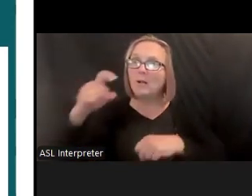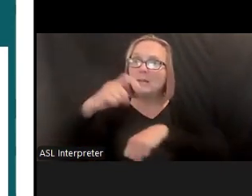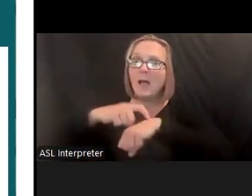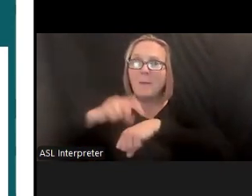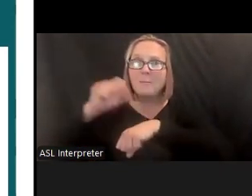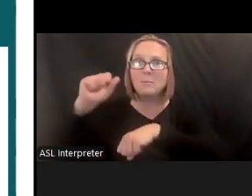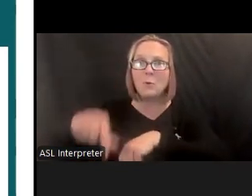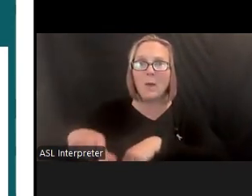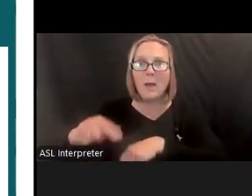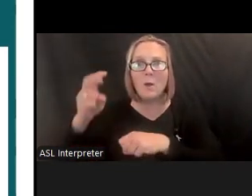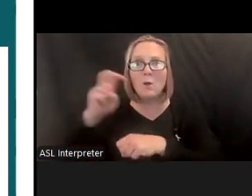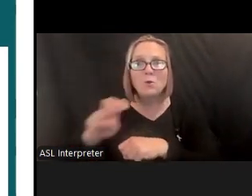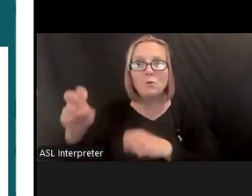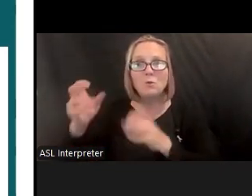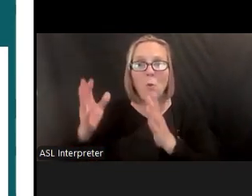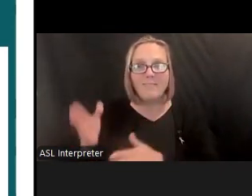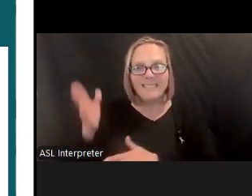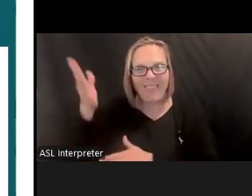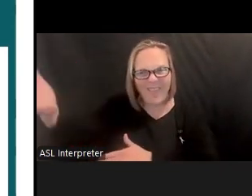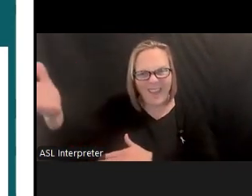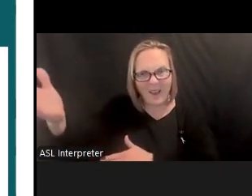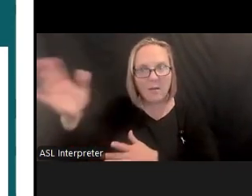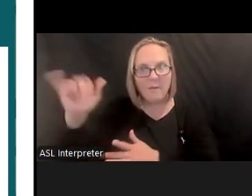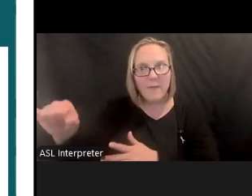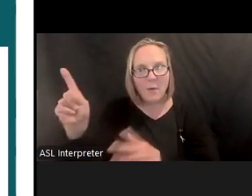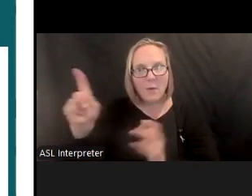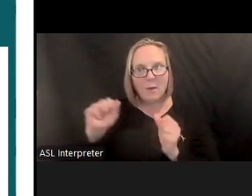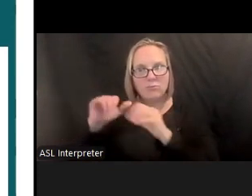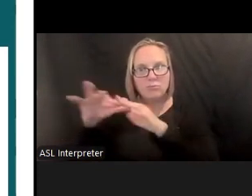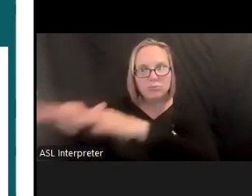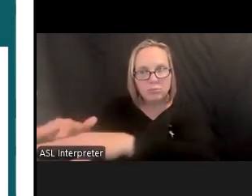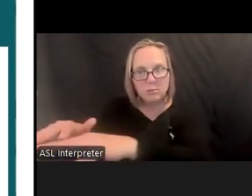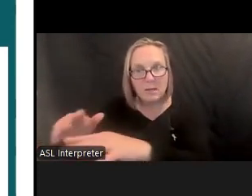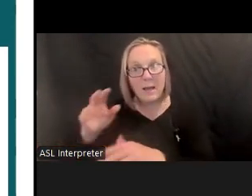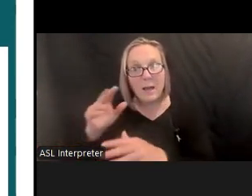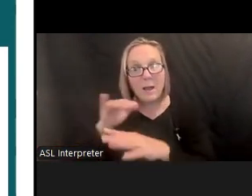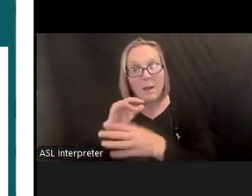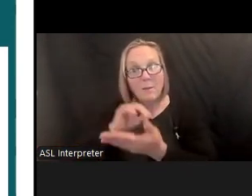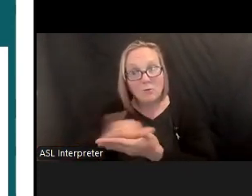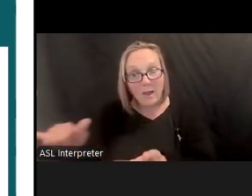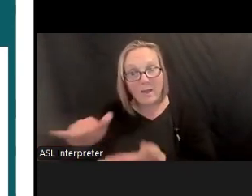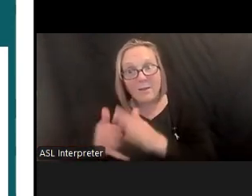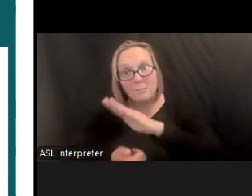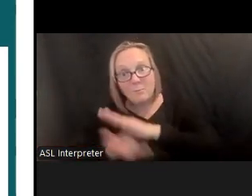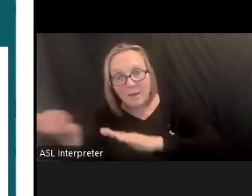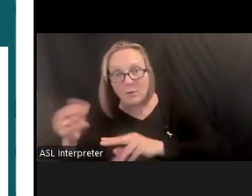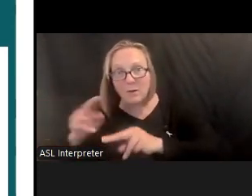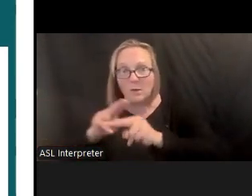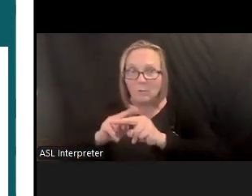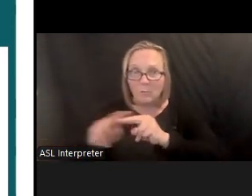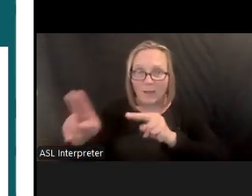tourists are, which is well served by public transportation. Thank you very much for listening.